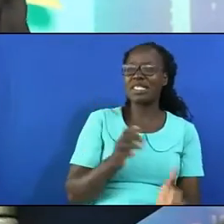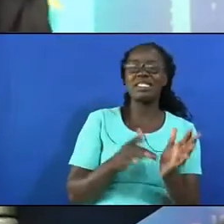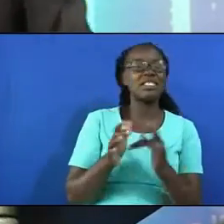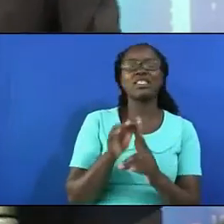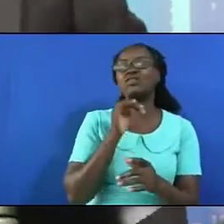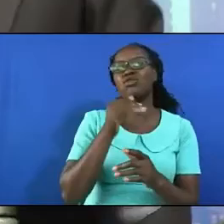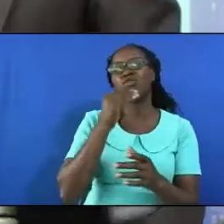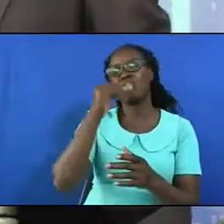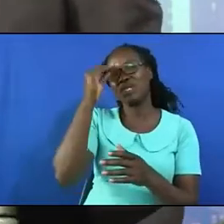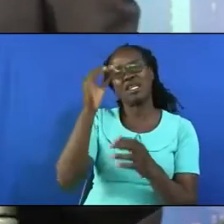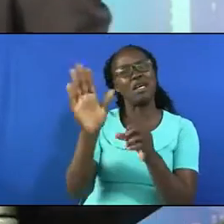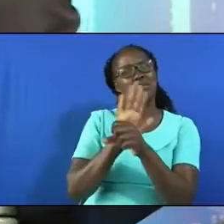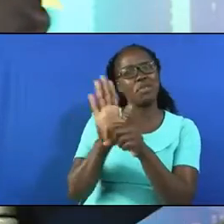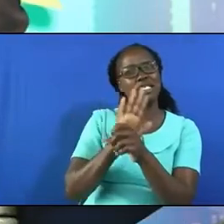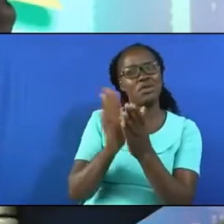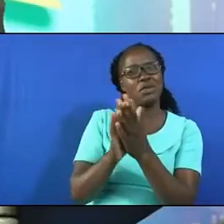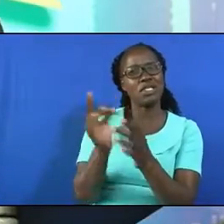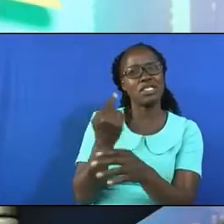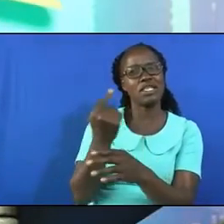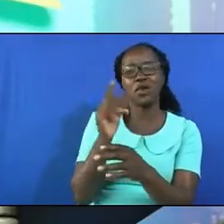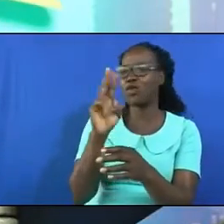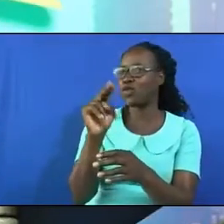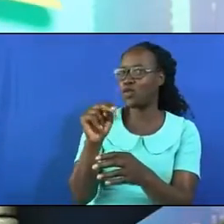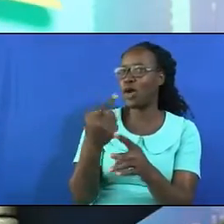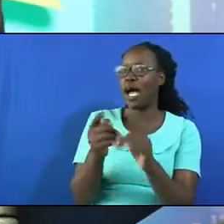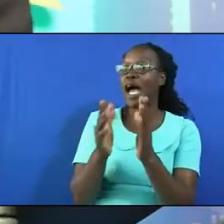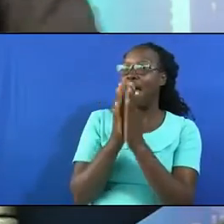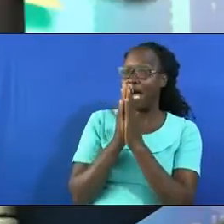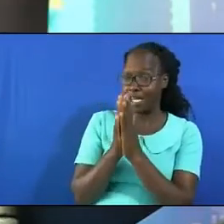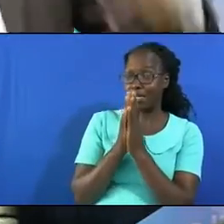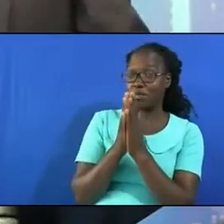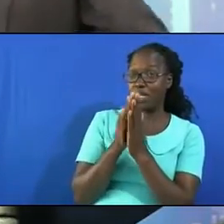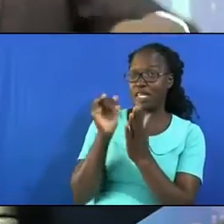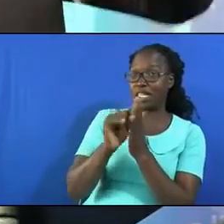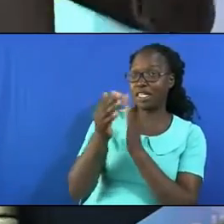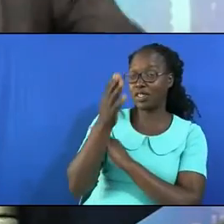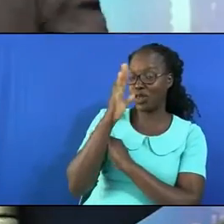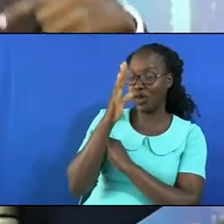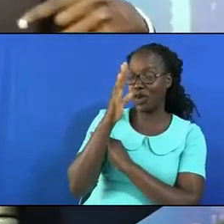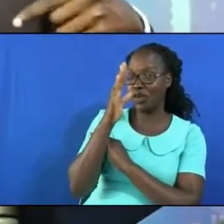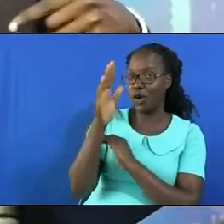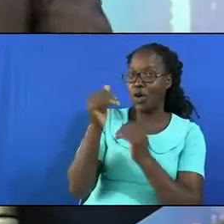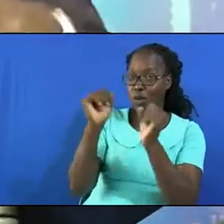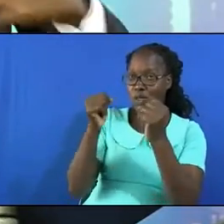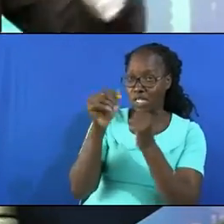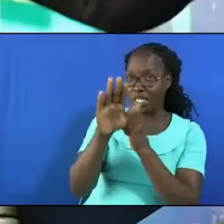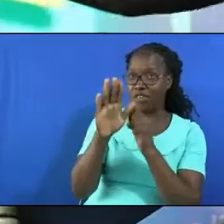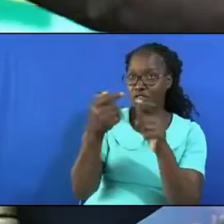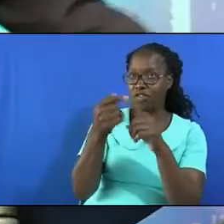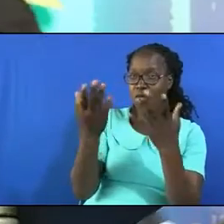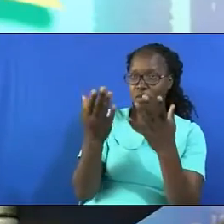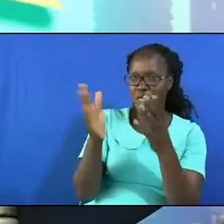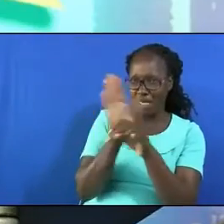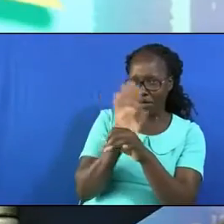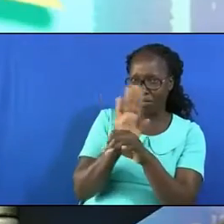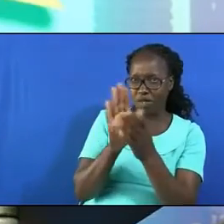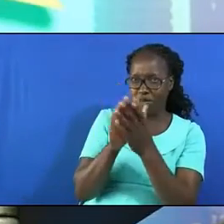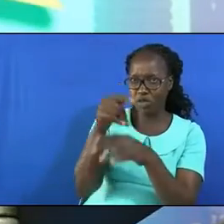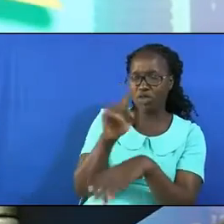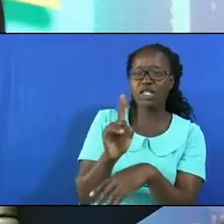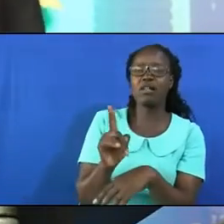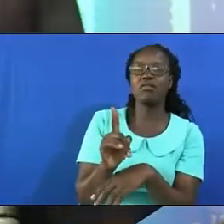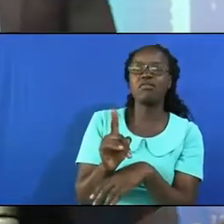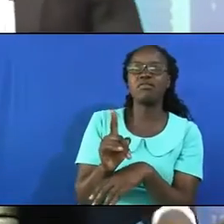Jesus was not preoccupied with his singleness. And pray that God will save you from being preoccupied with